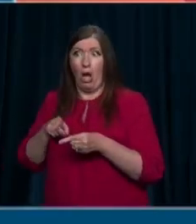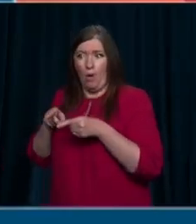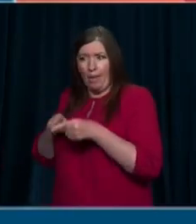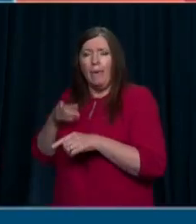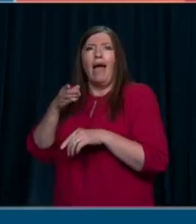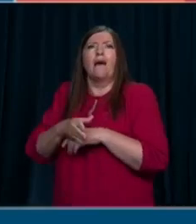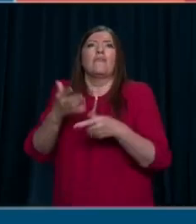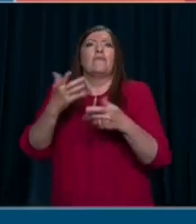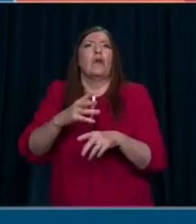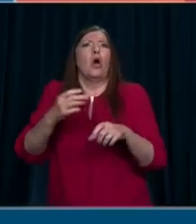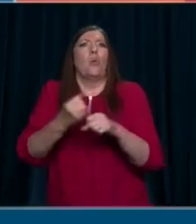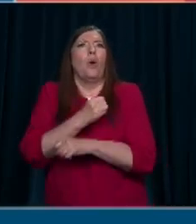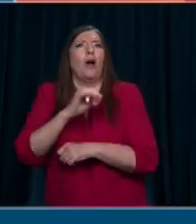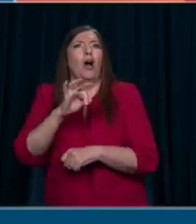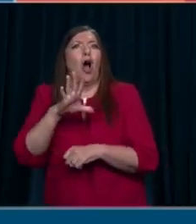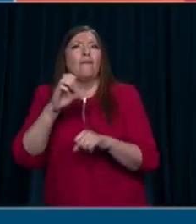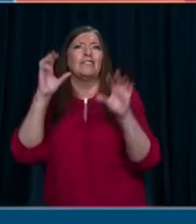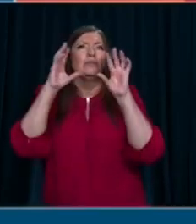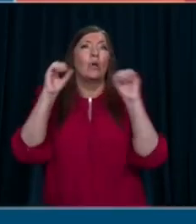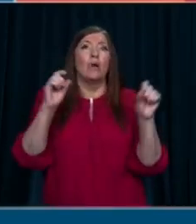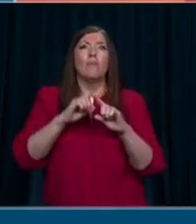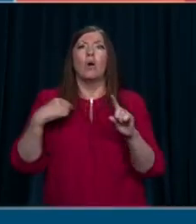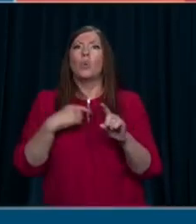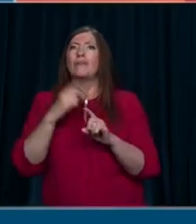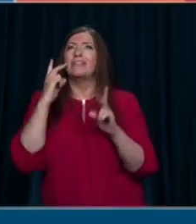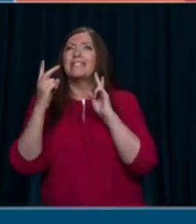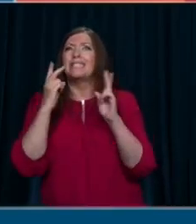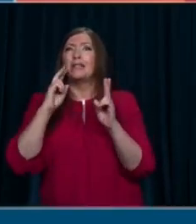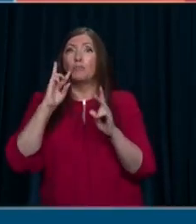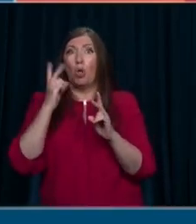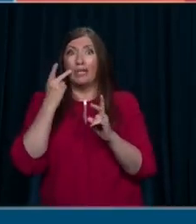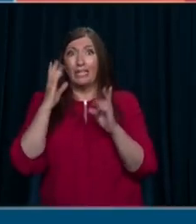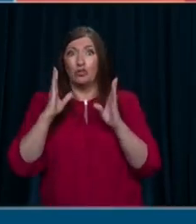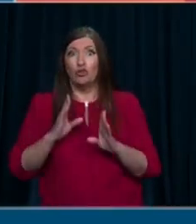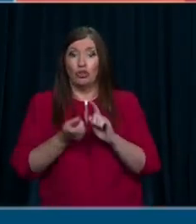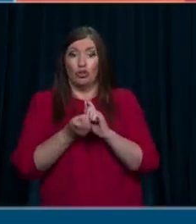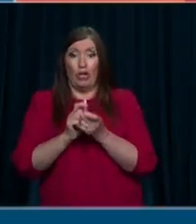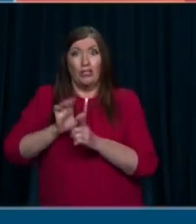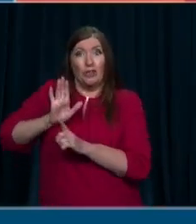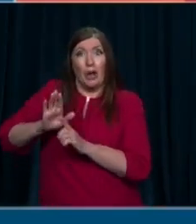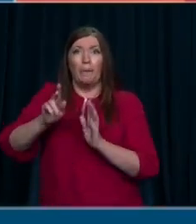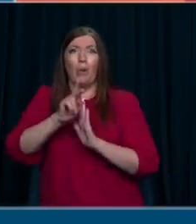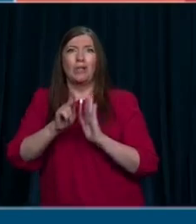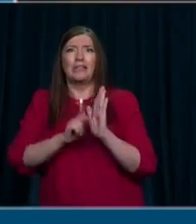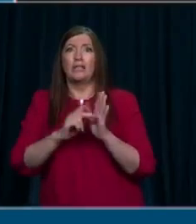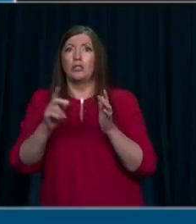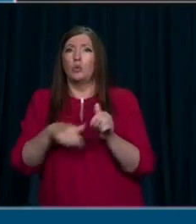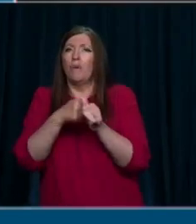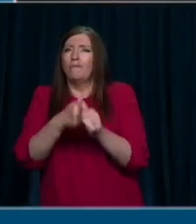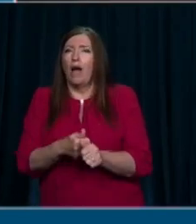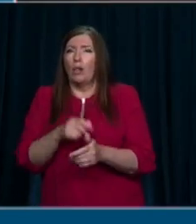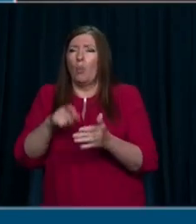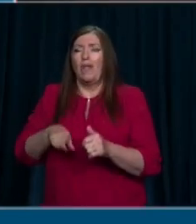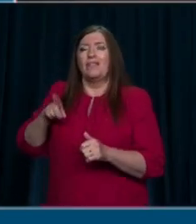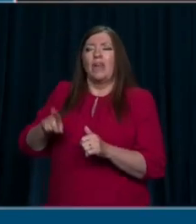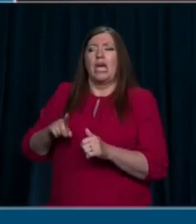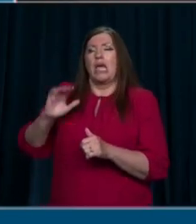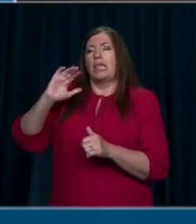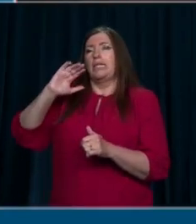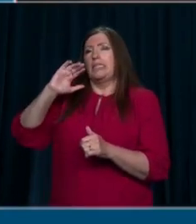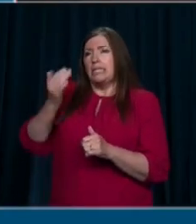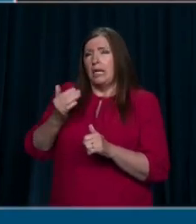won office, and we've seen politicians change their policies to align with, or what they perceive to align